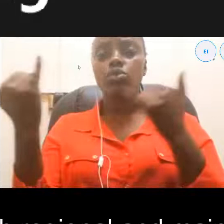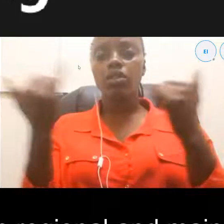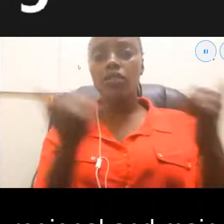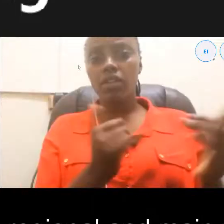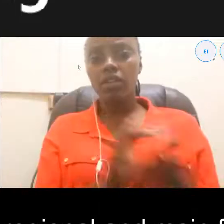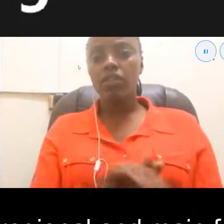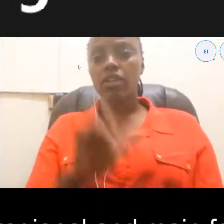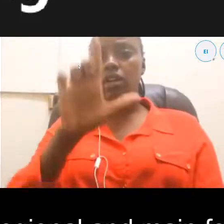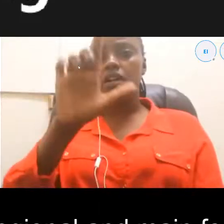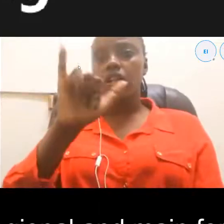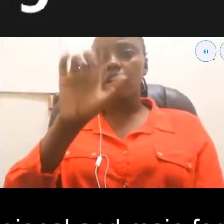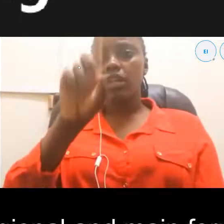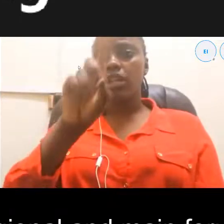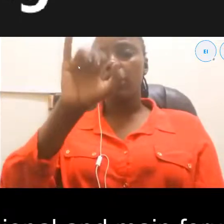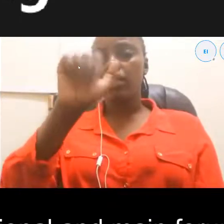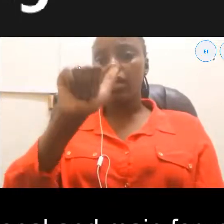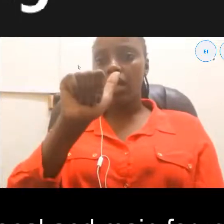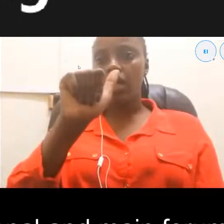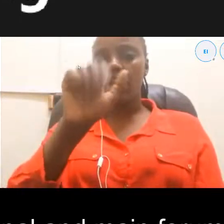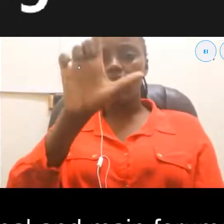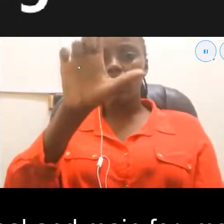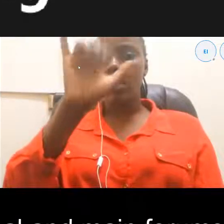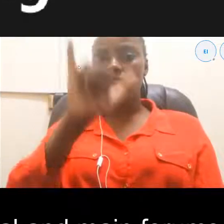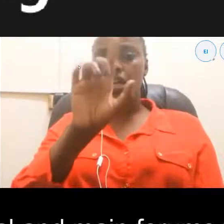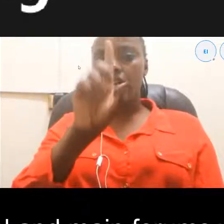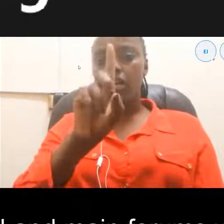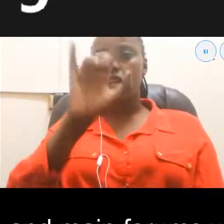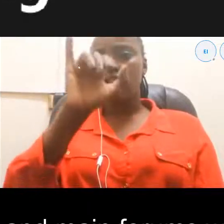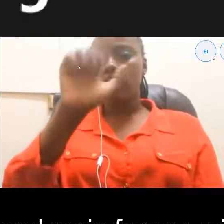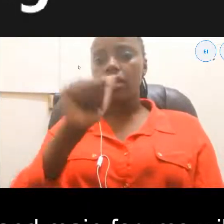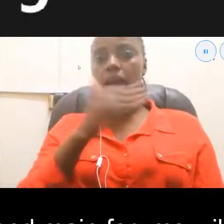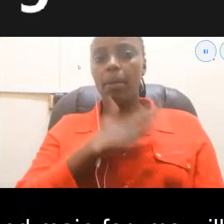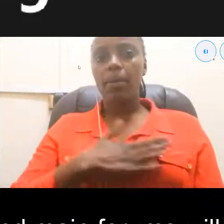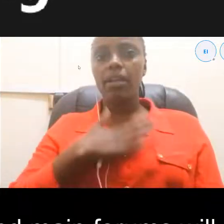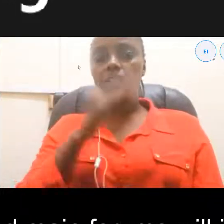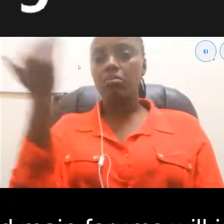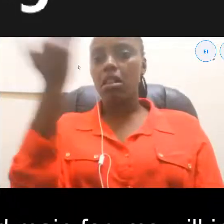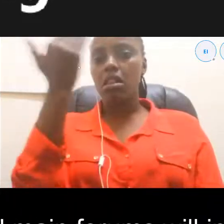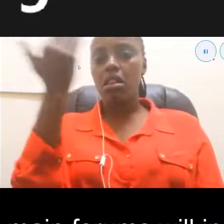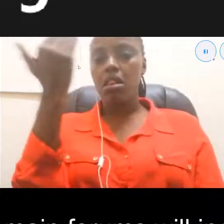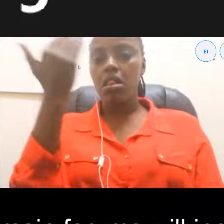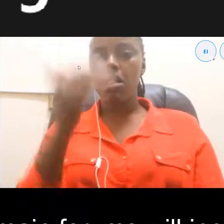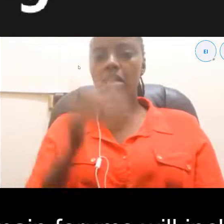Lydia Buite. Please make your presentation.